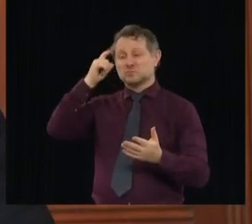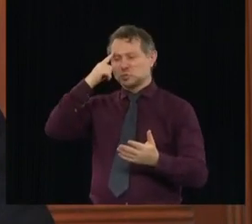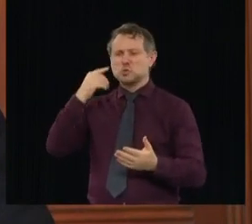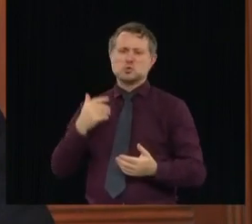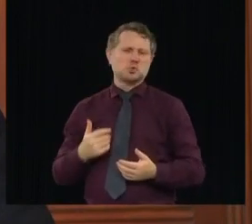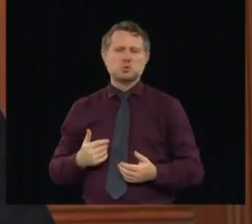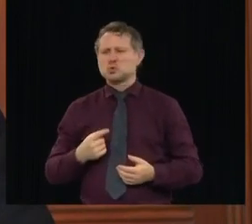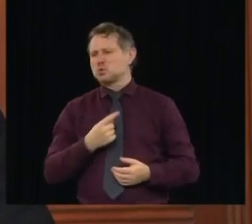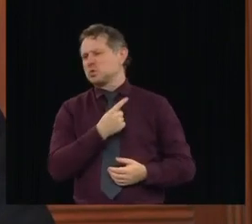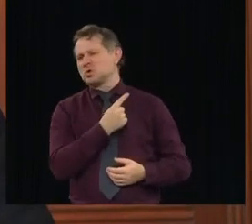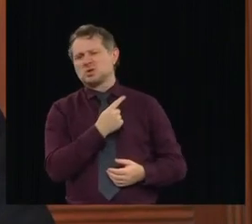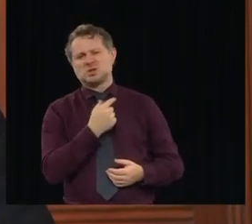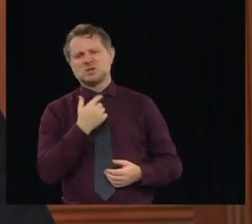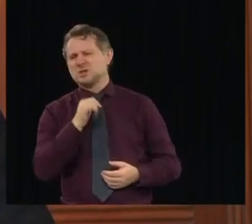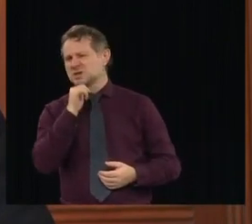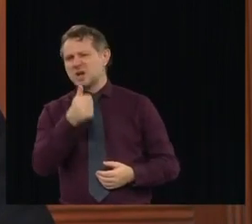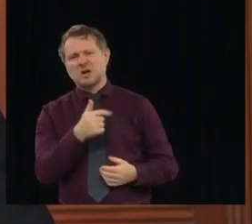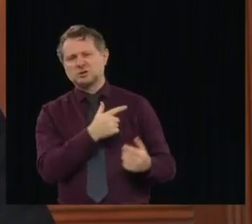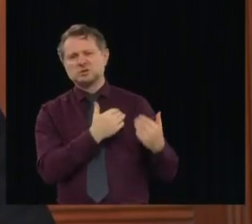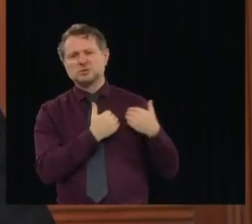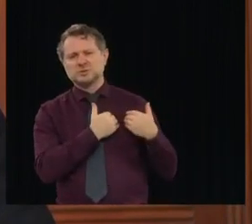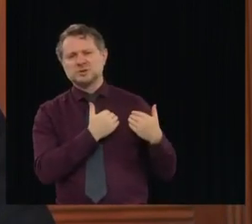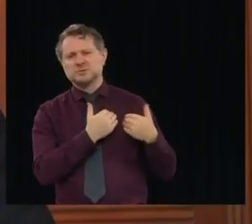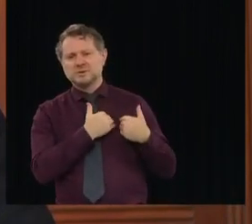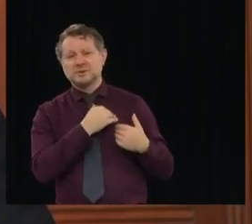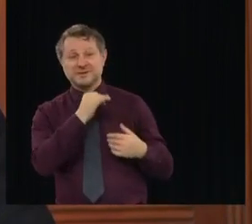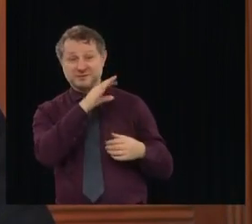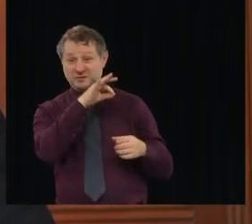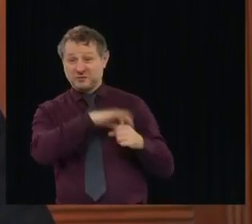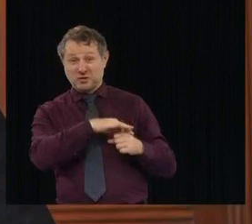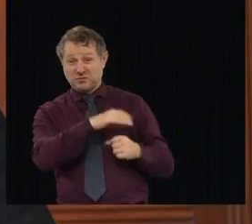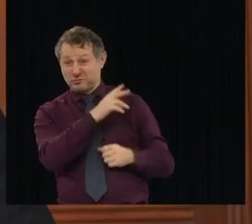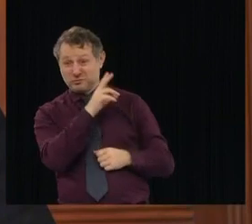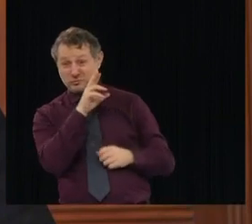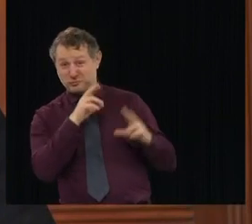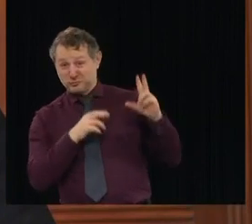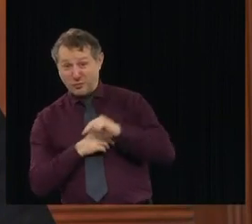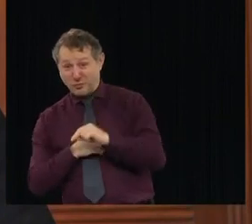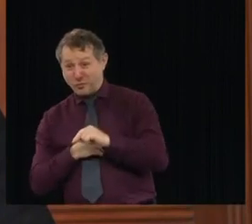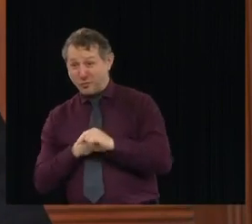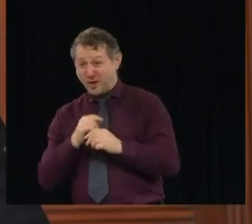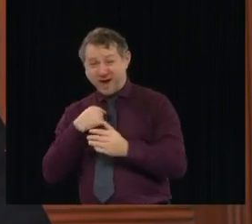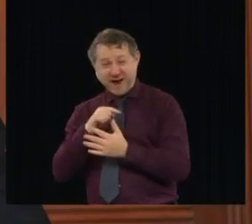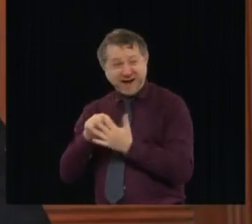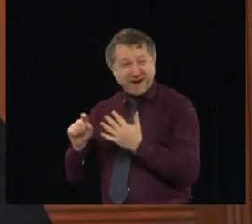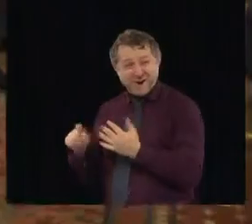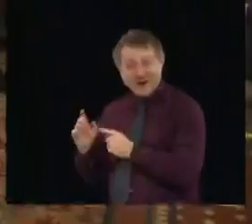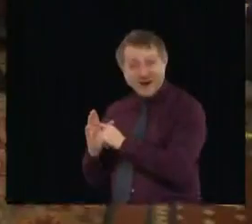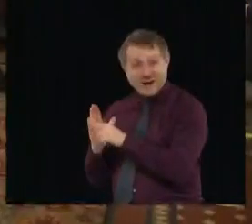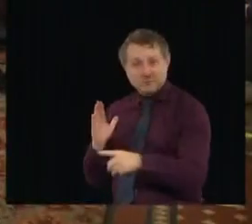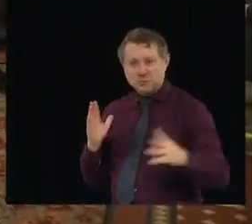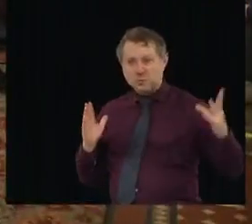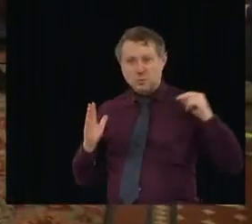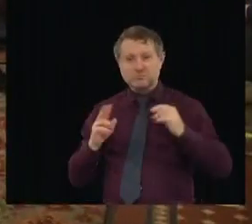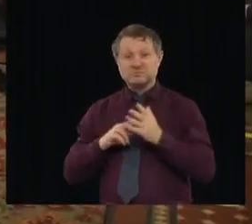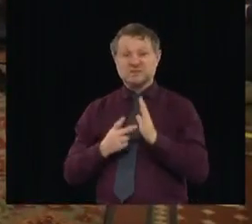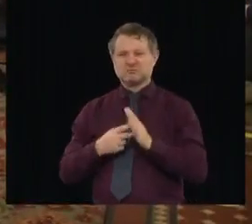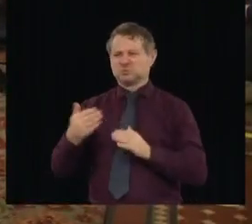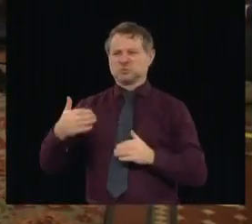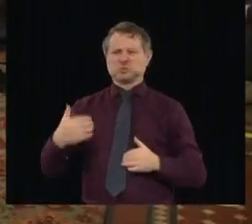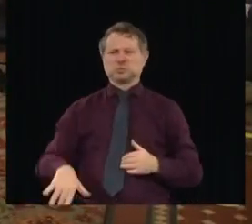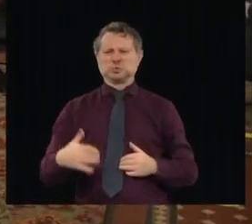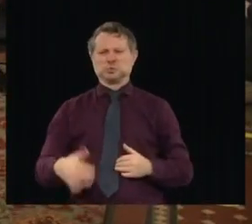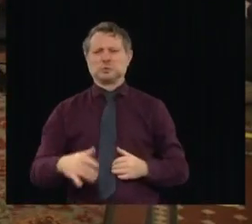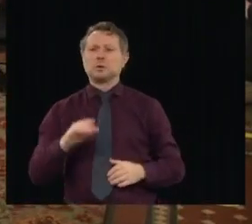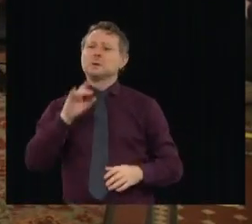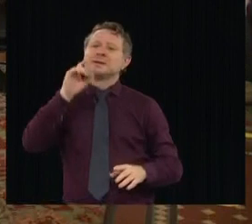not to provide those resources because those are the types of things that then you would have to reduce. John, I'm teasing you a